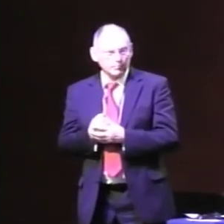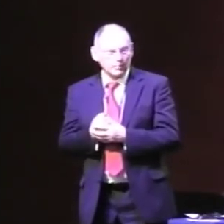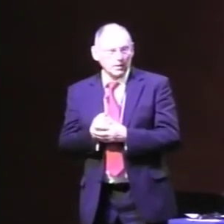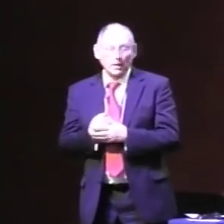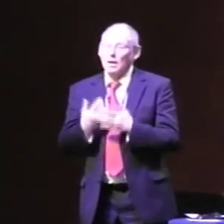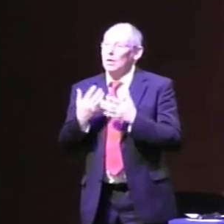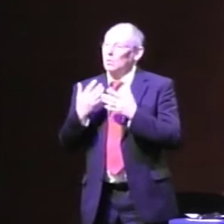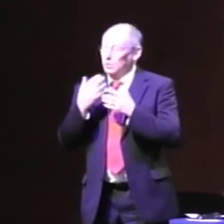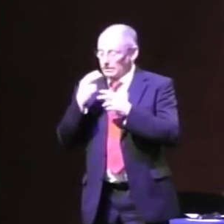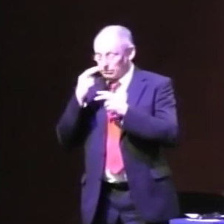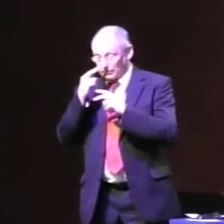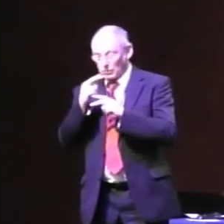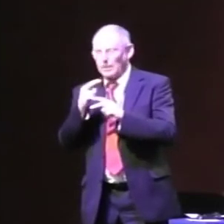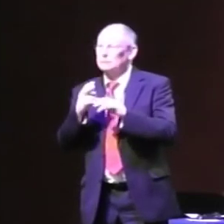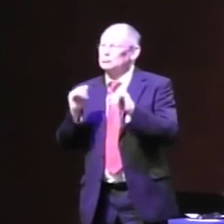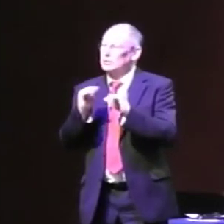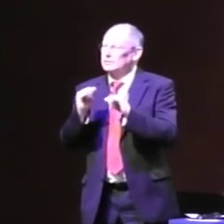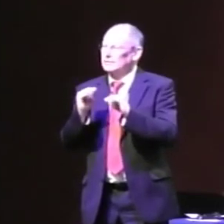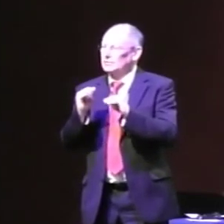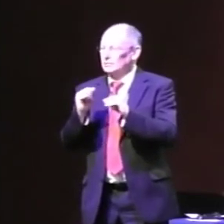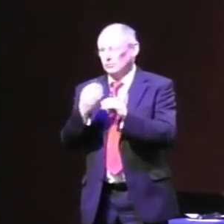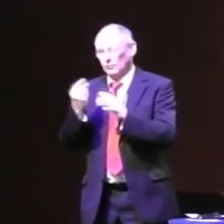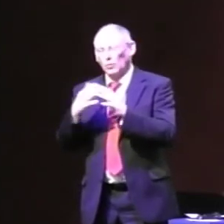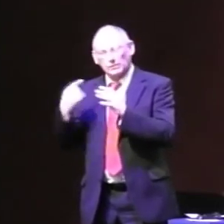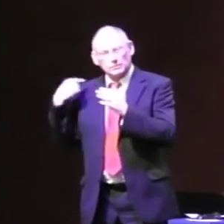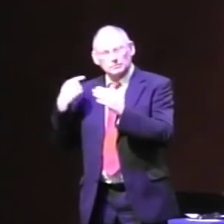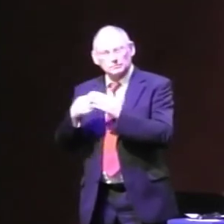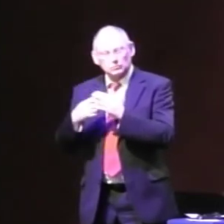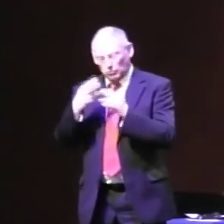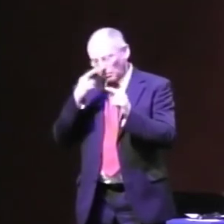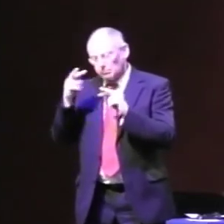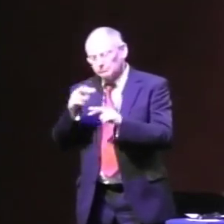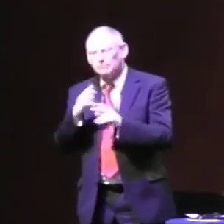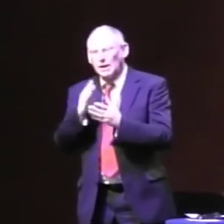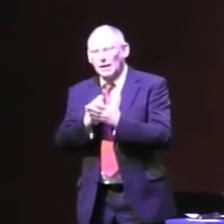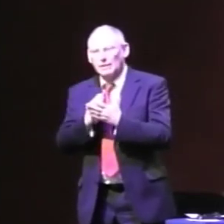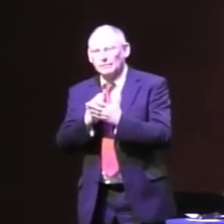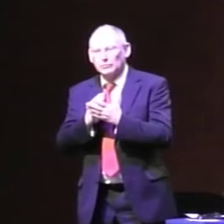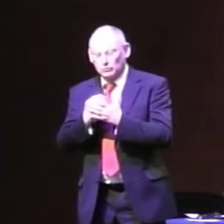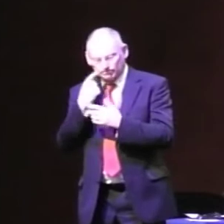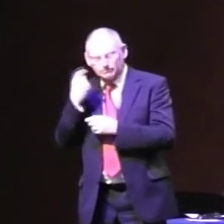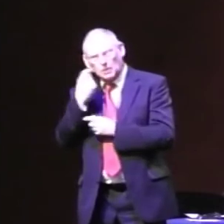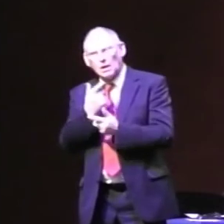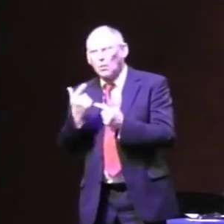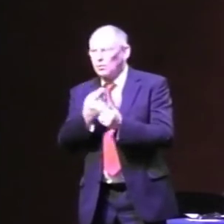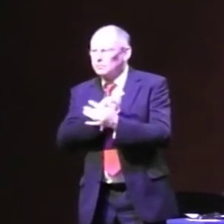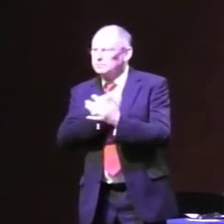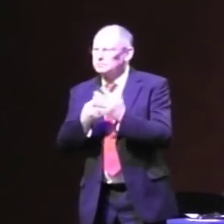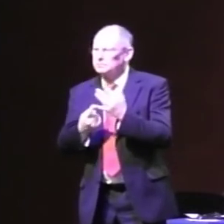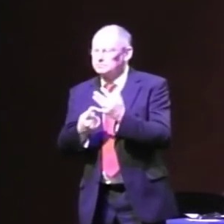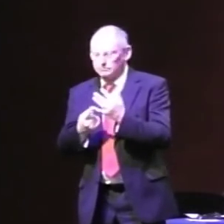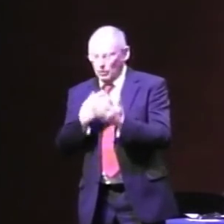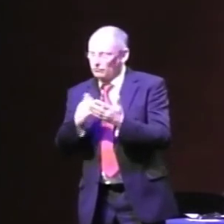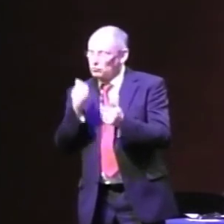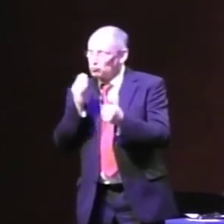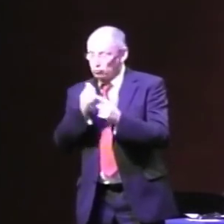In looking at the crisis this week, past couple of weeks, we have to bring quite a lot into consideration. We have to